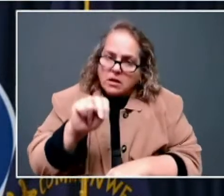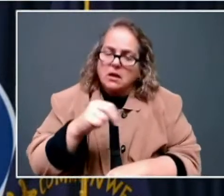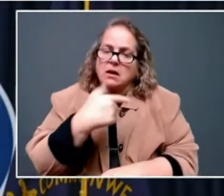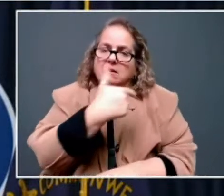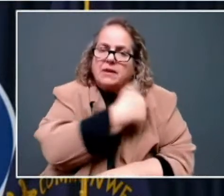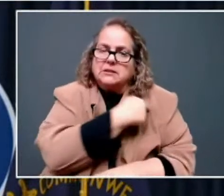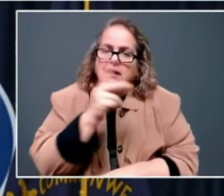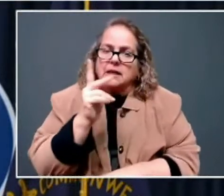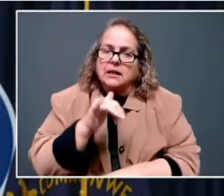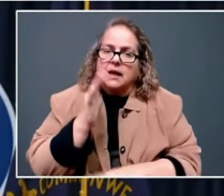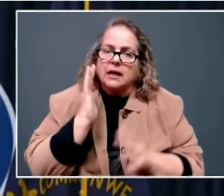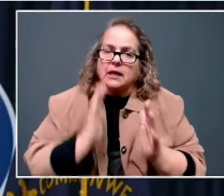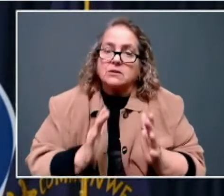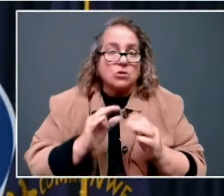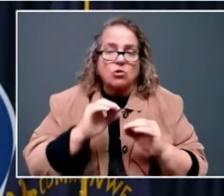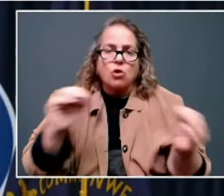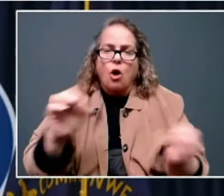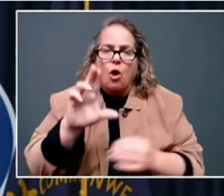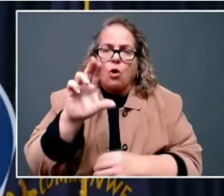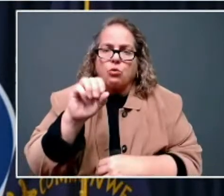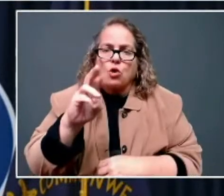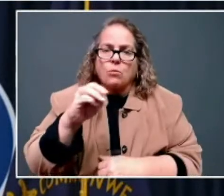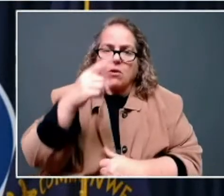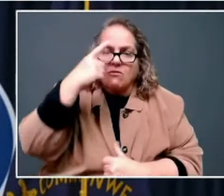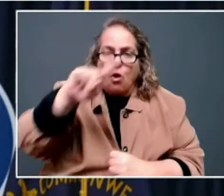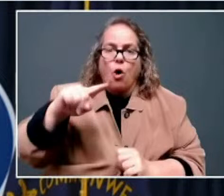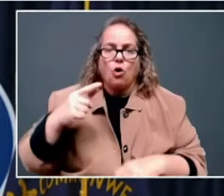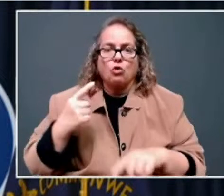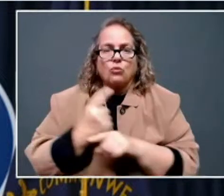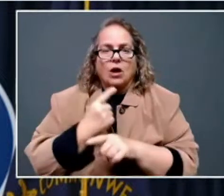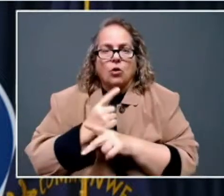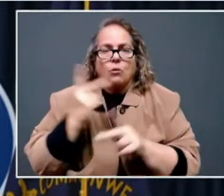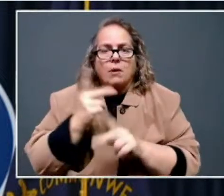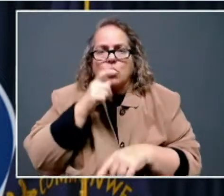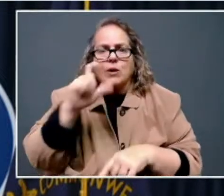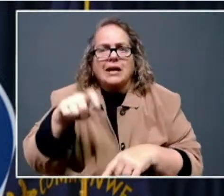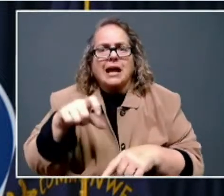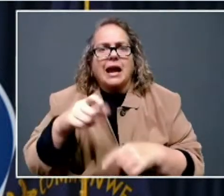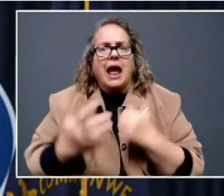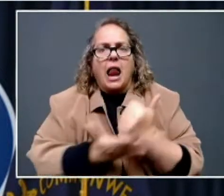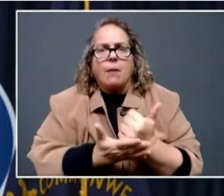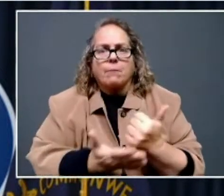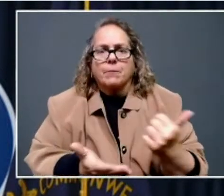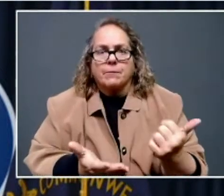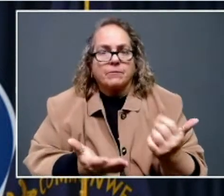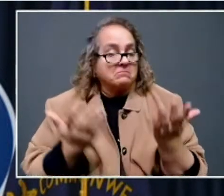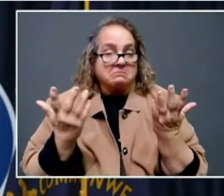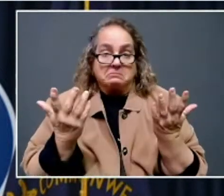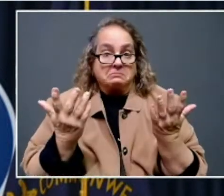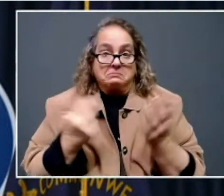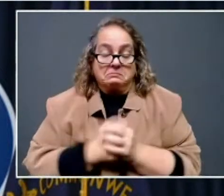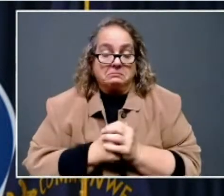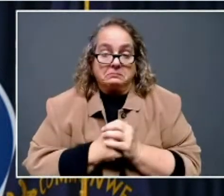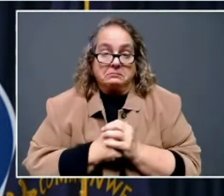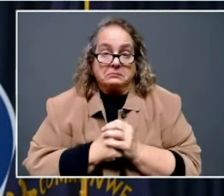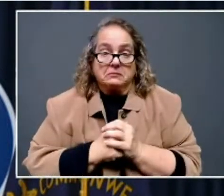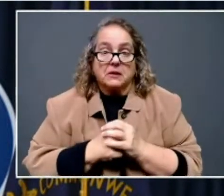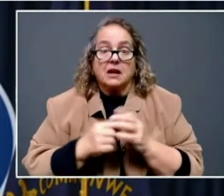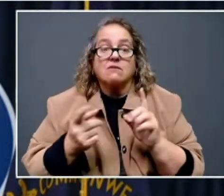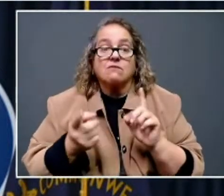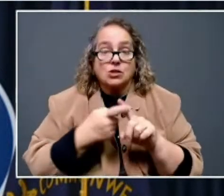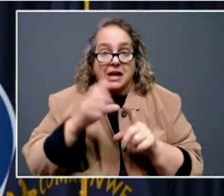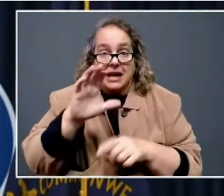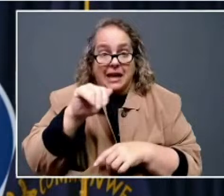room for those that need other help. Let's go through first the cases through the weekend.